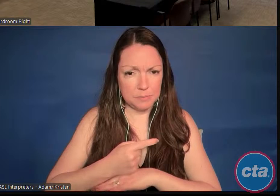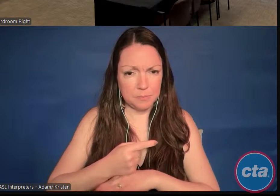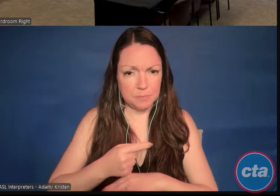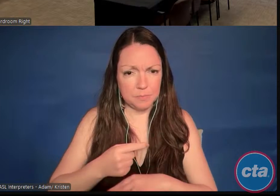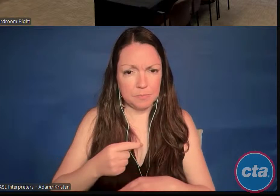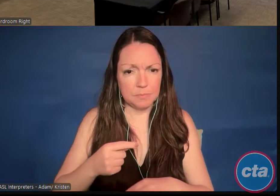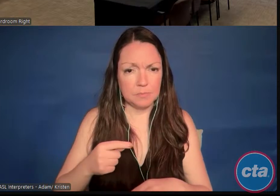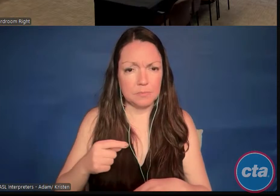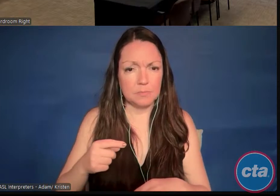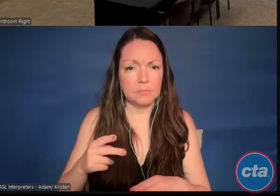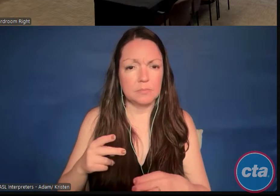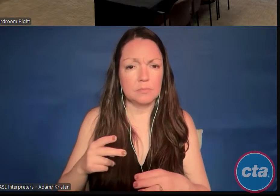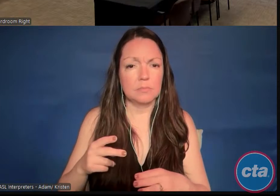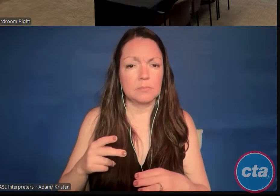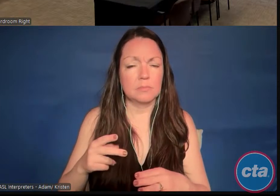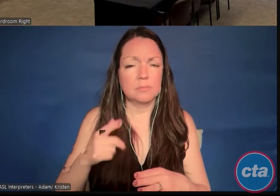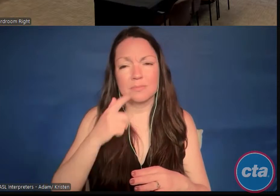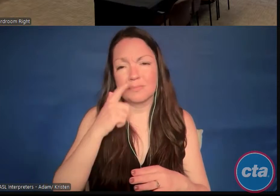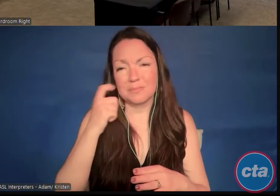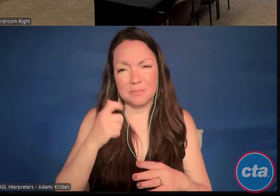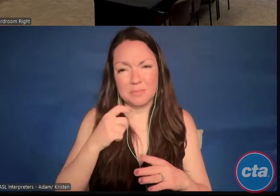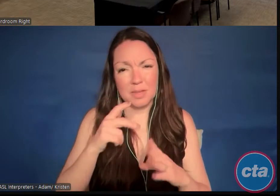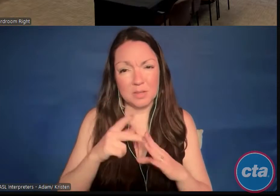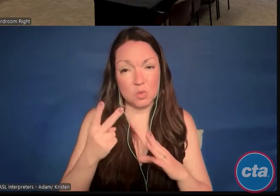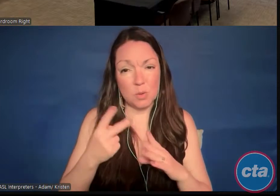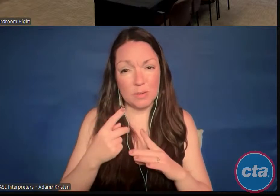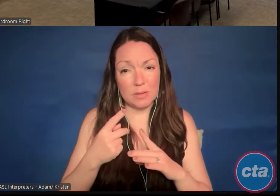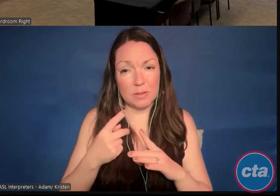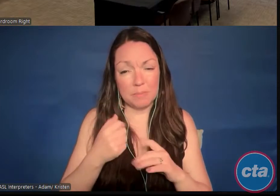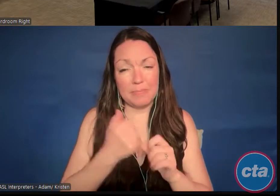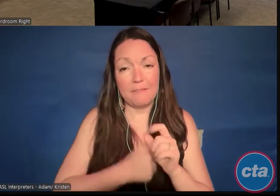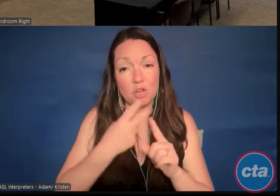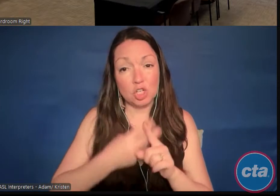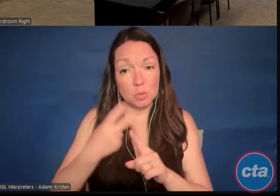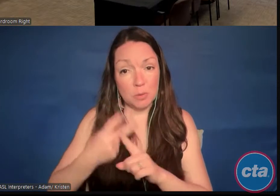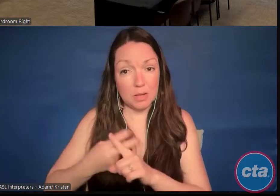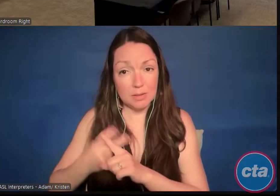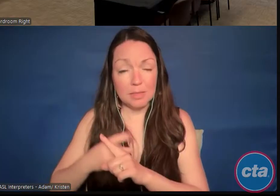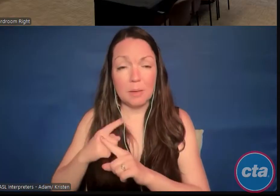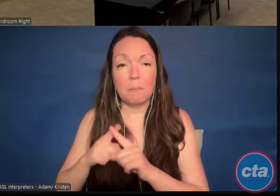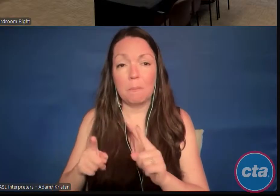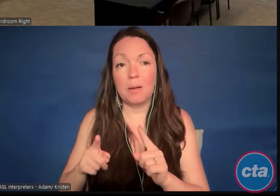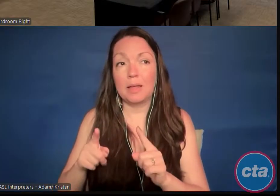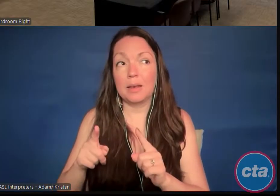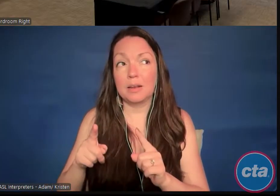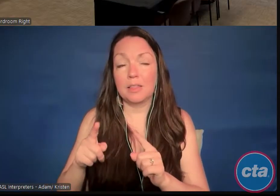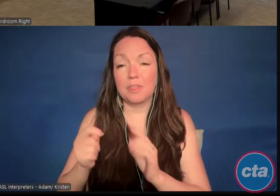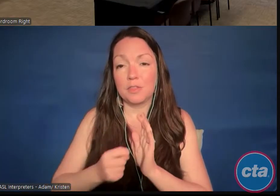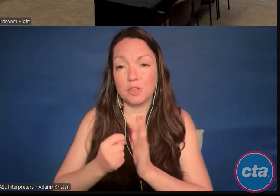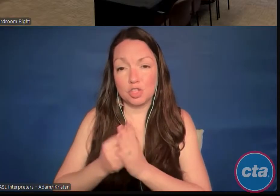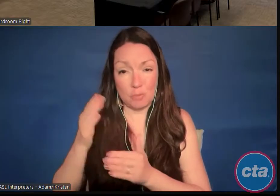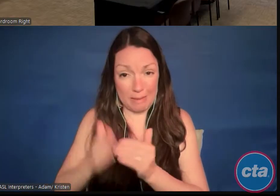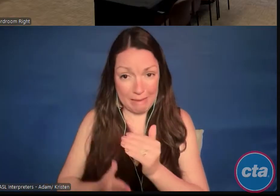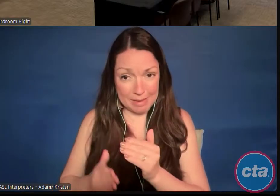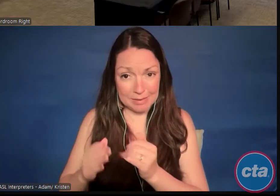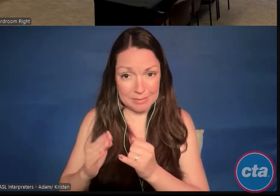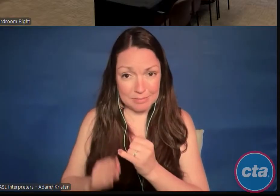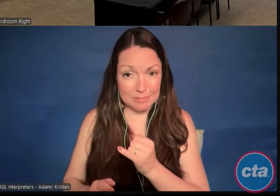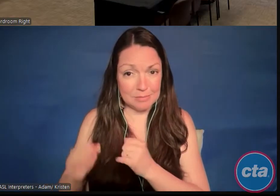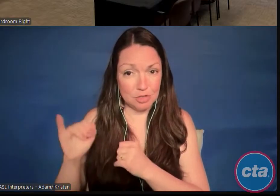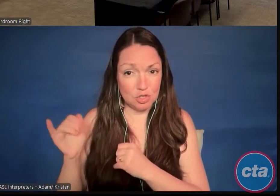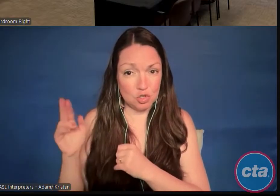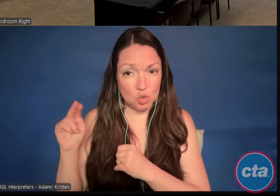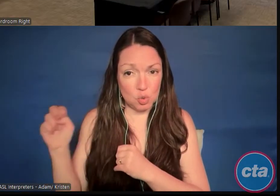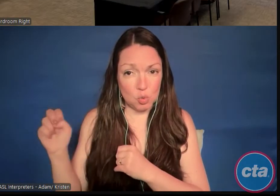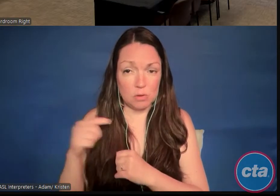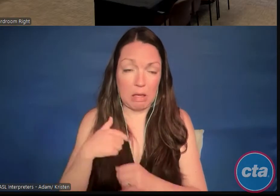bi-monthly, but our term ends June 30th. So that's something that we need to confirm. And we can, I am open